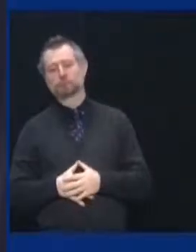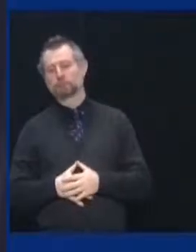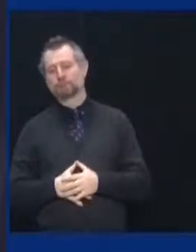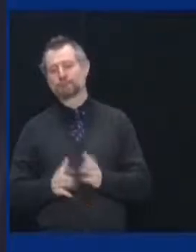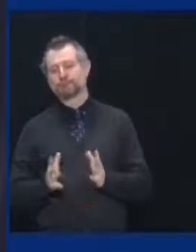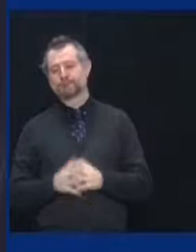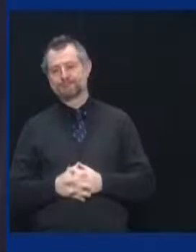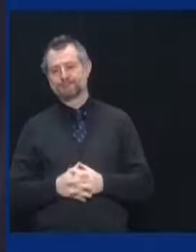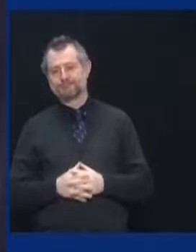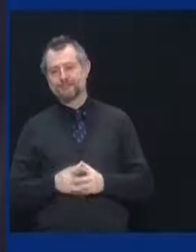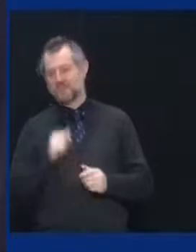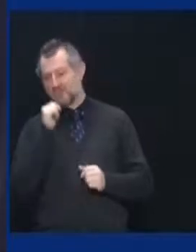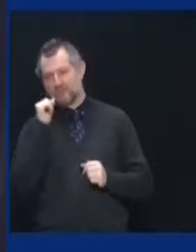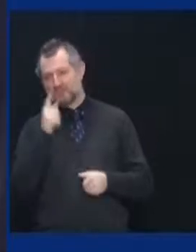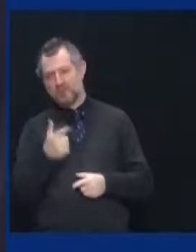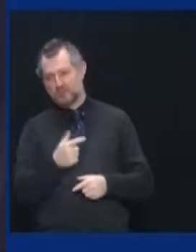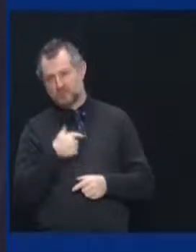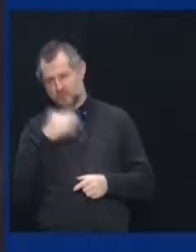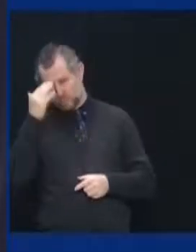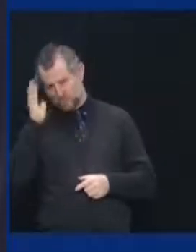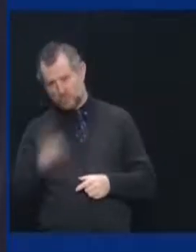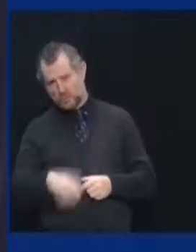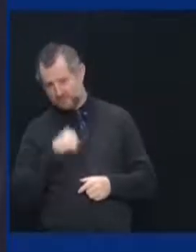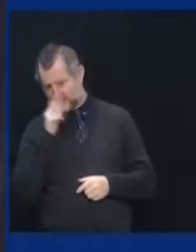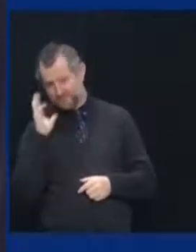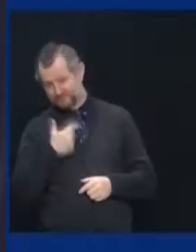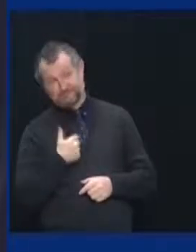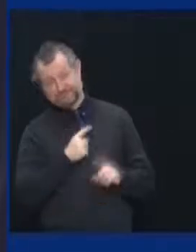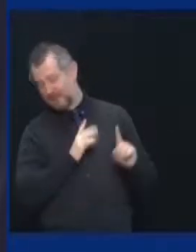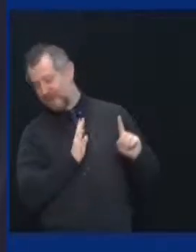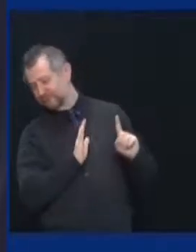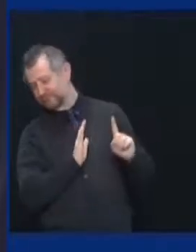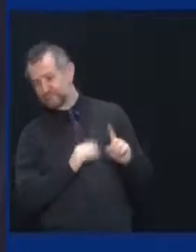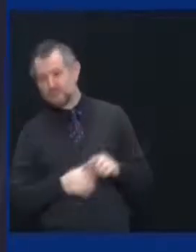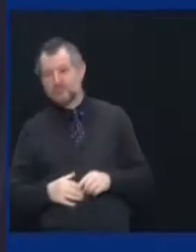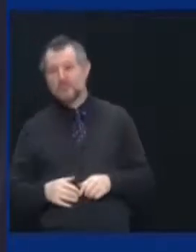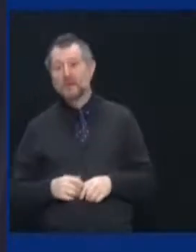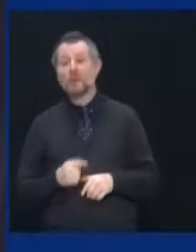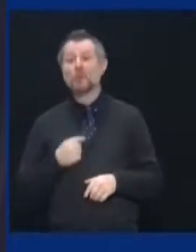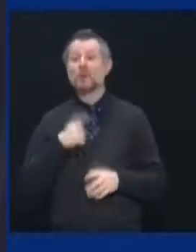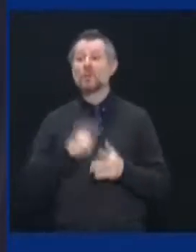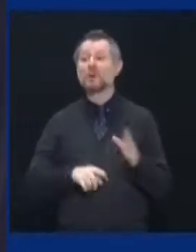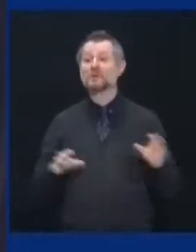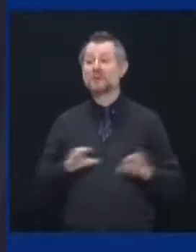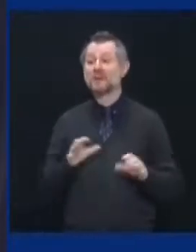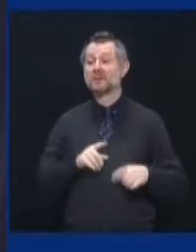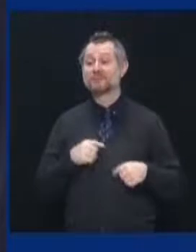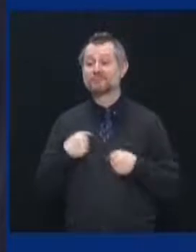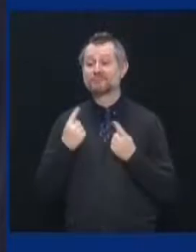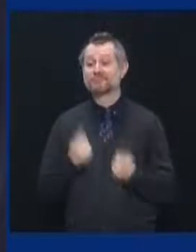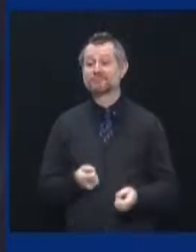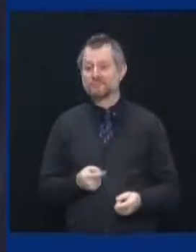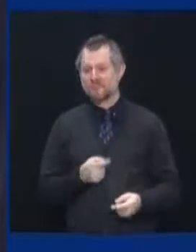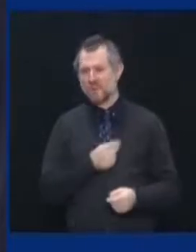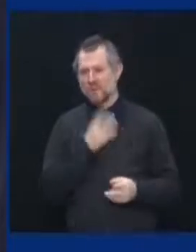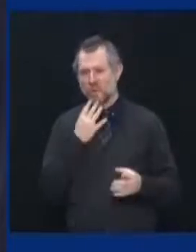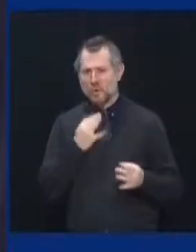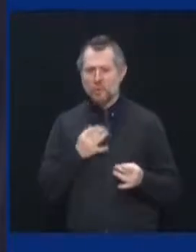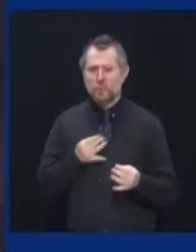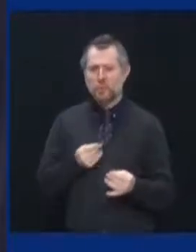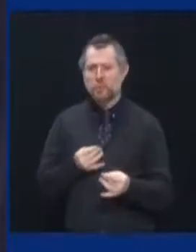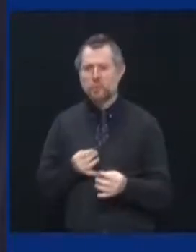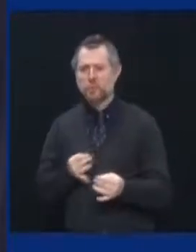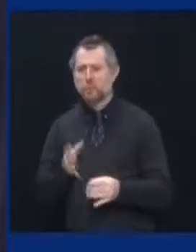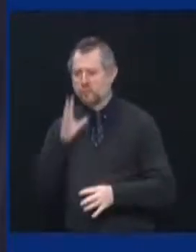Shocker, as that statement may be. I think what they did was politically motivated. We'll